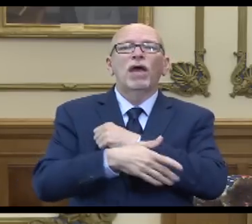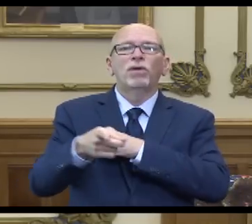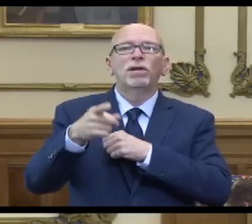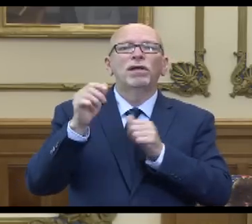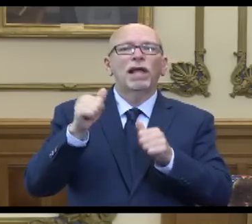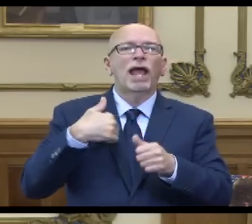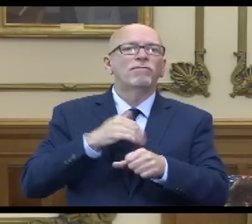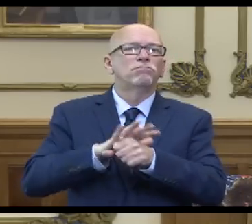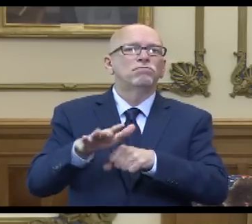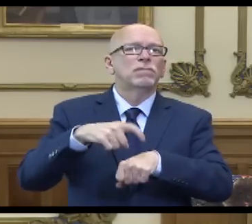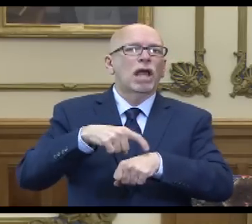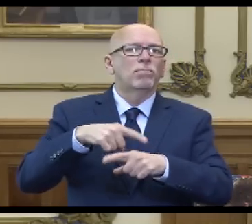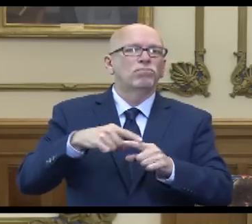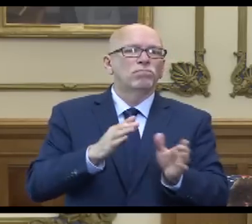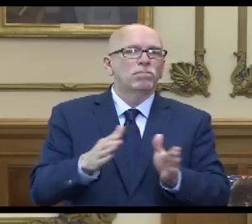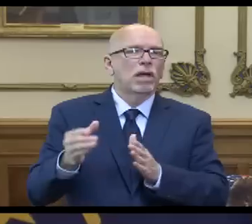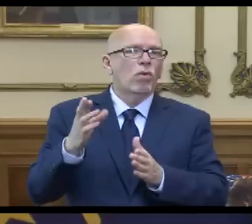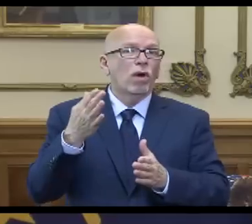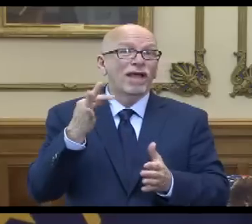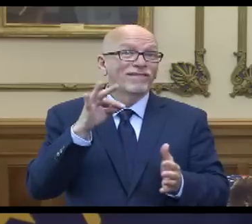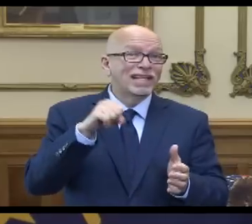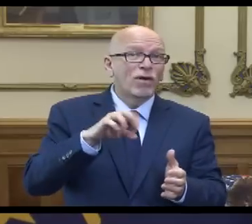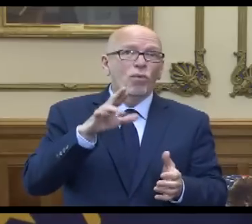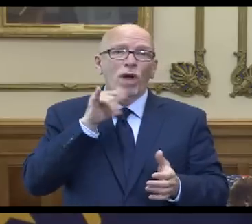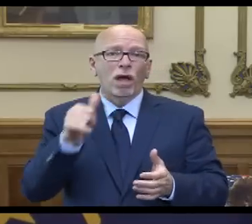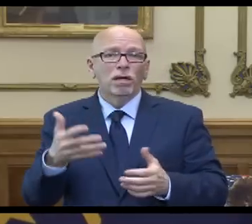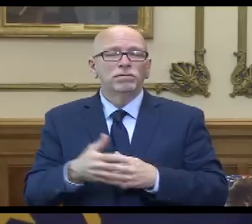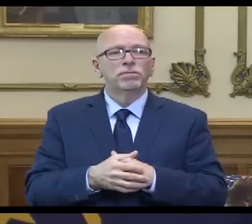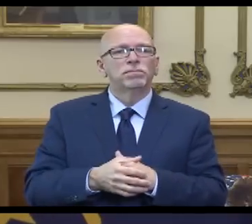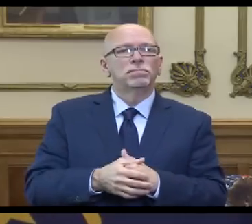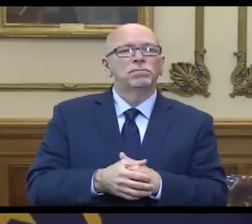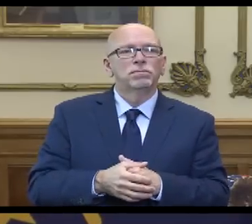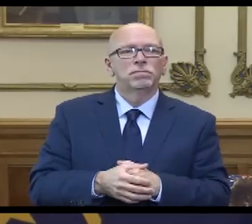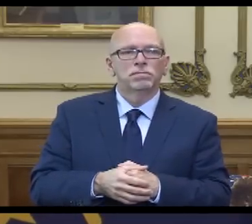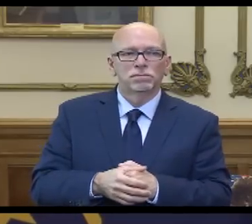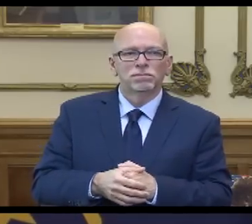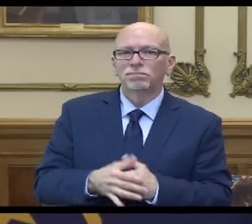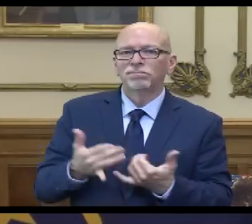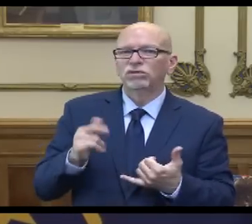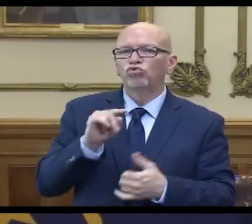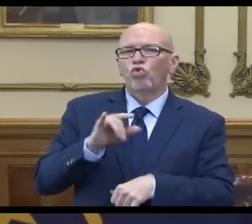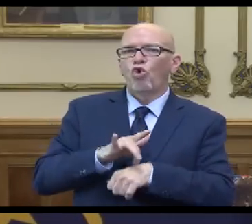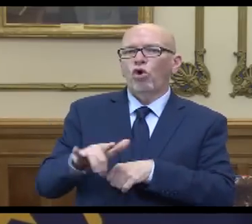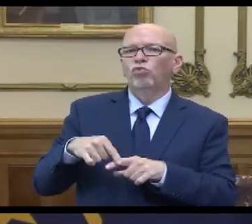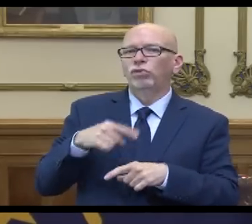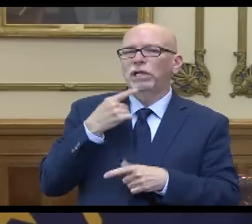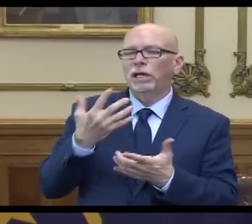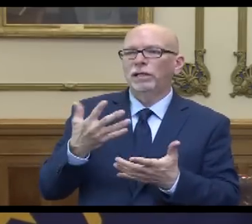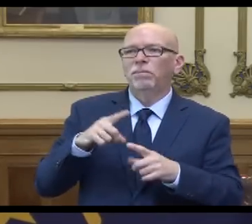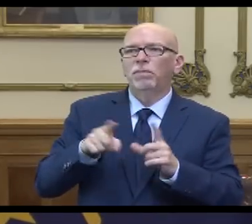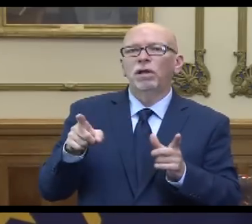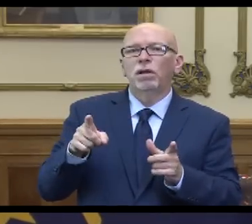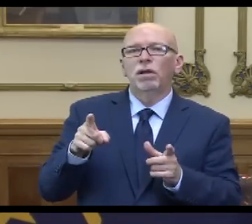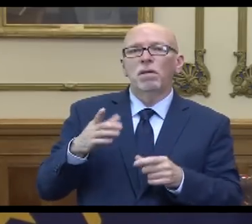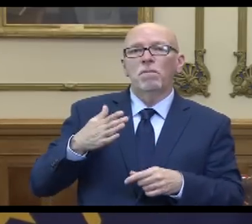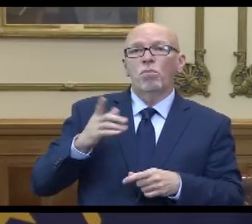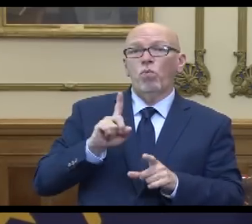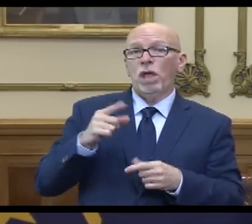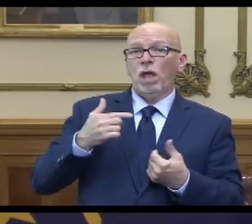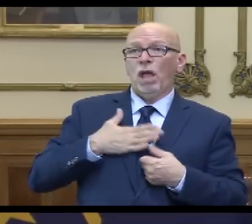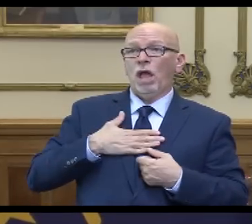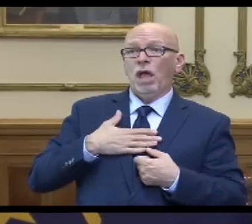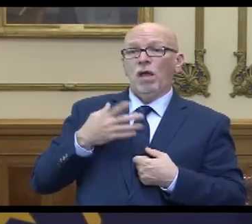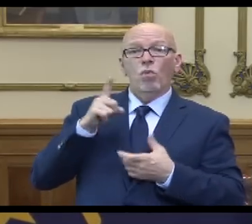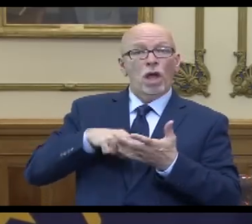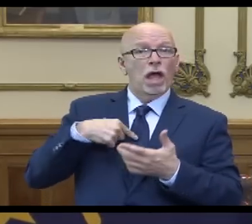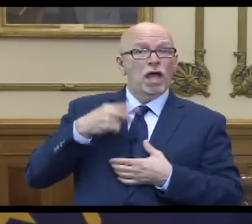amount of time to prepare? Why or why not? Yeah, too early to say, but I can just tell you where I land is what I